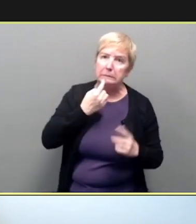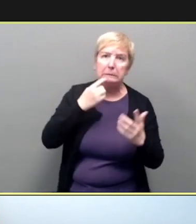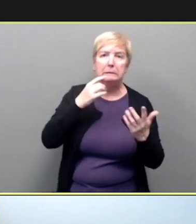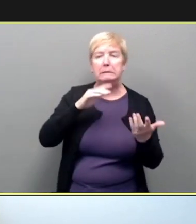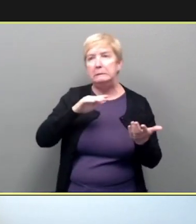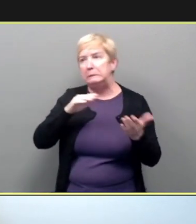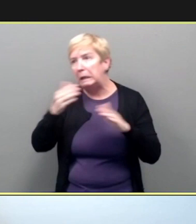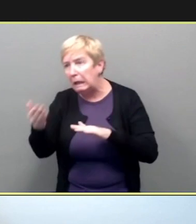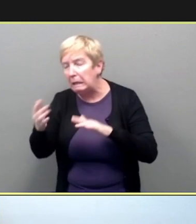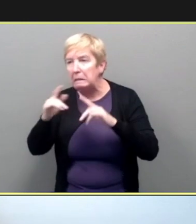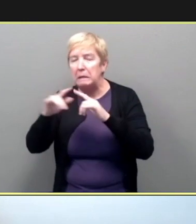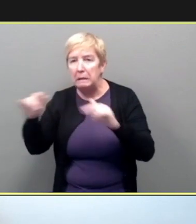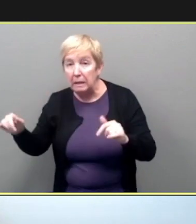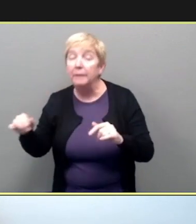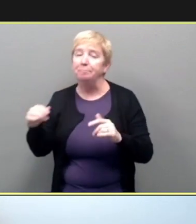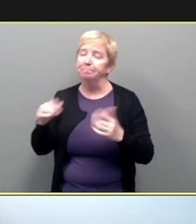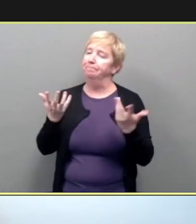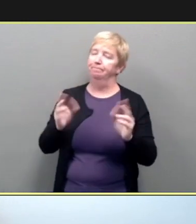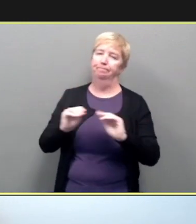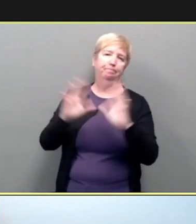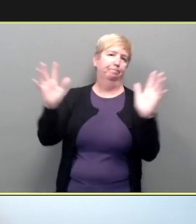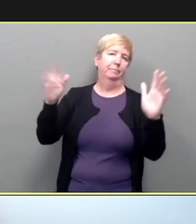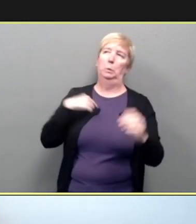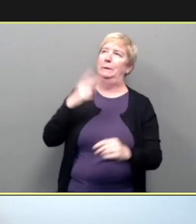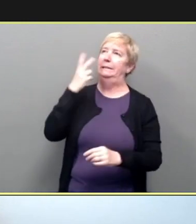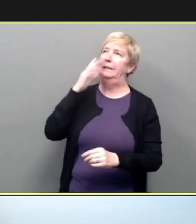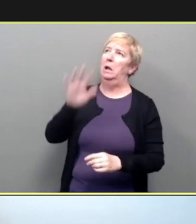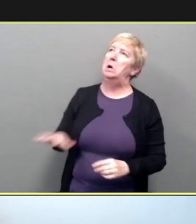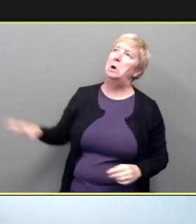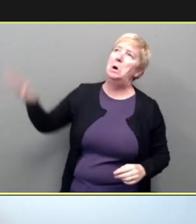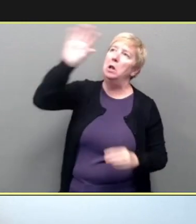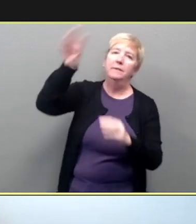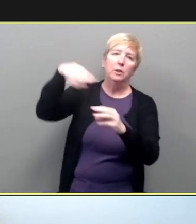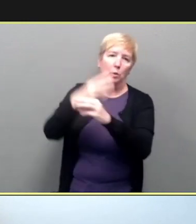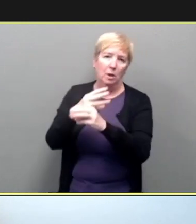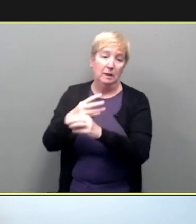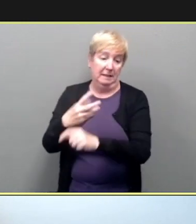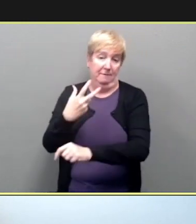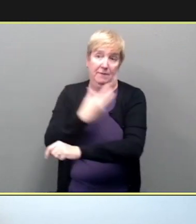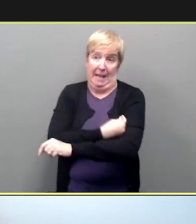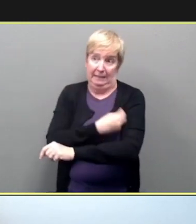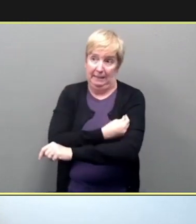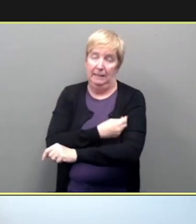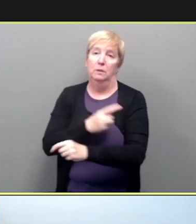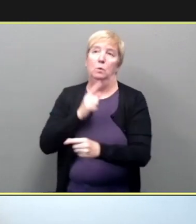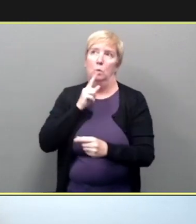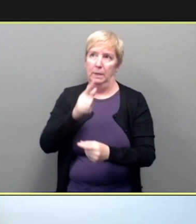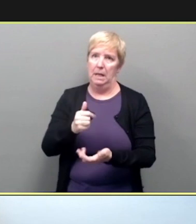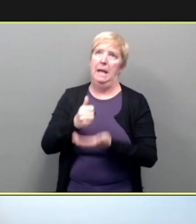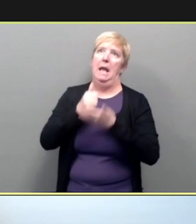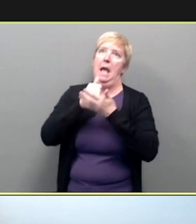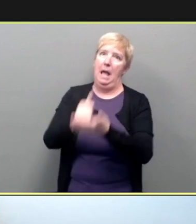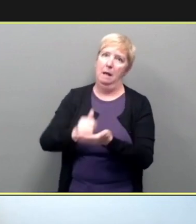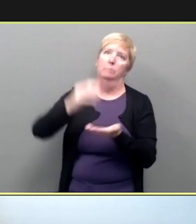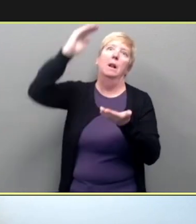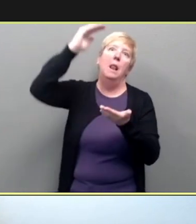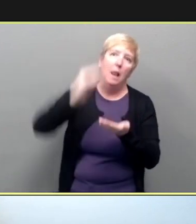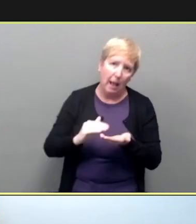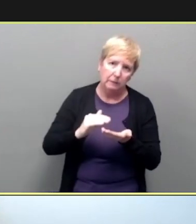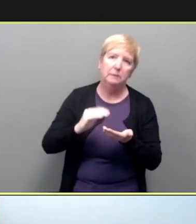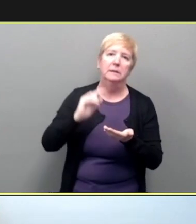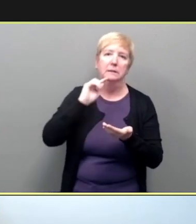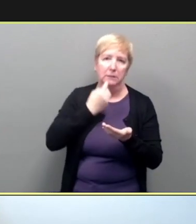death. And we see globally that the vaccines are making quite a difference. So next